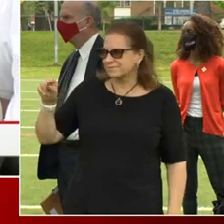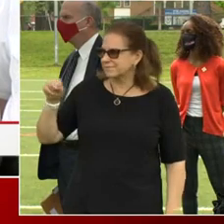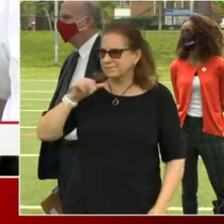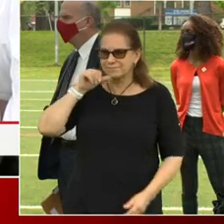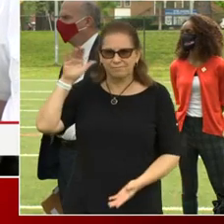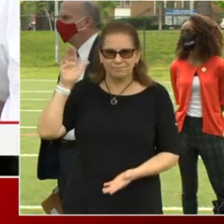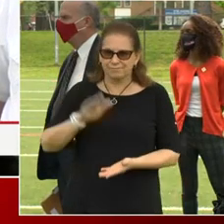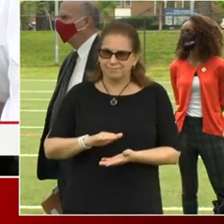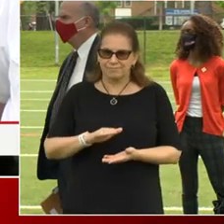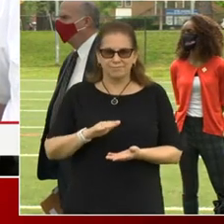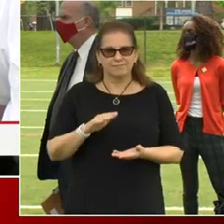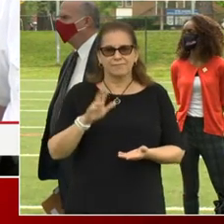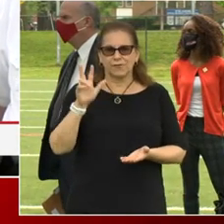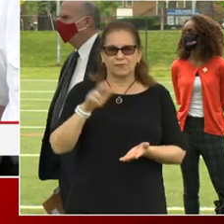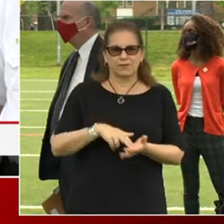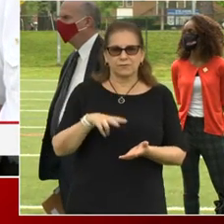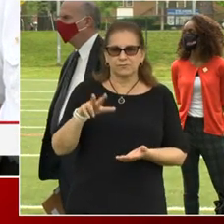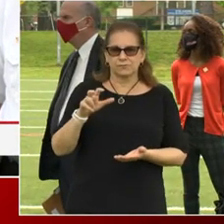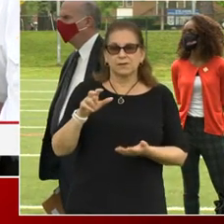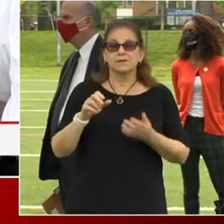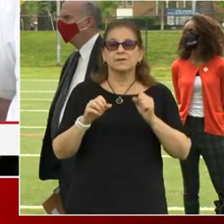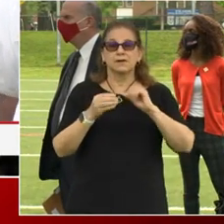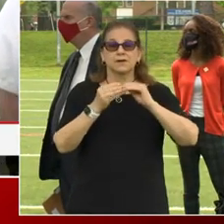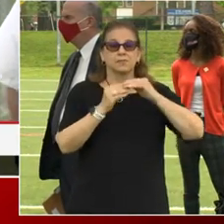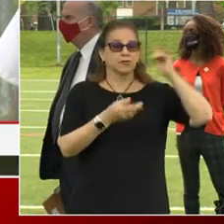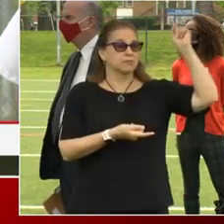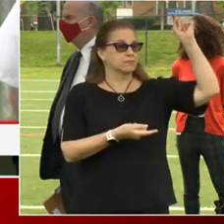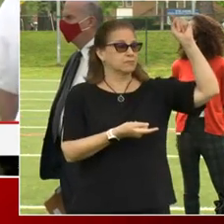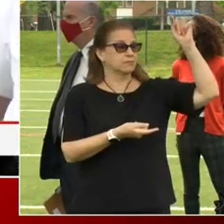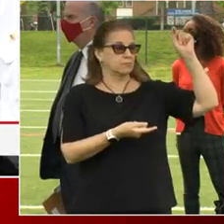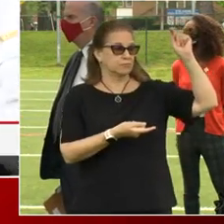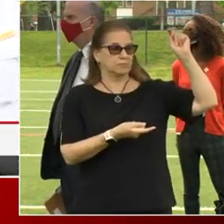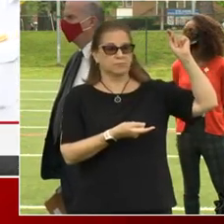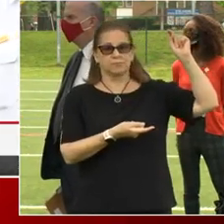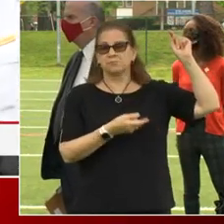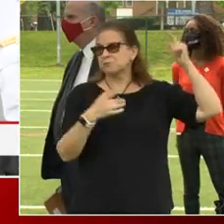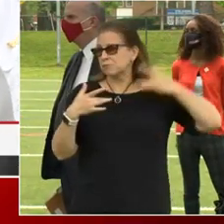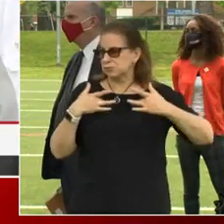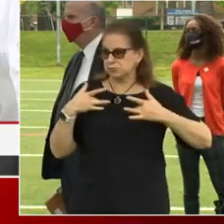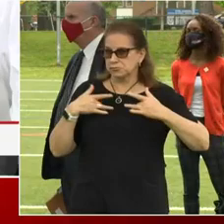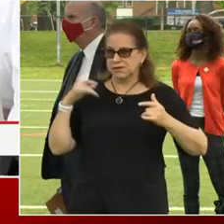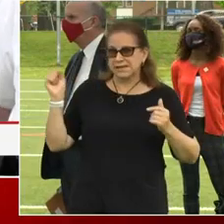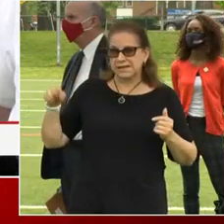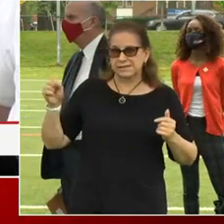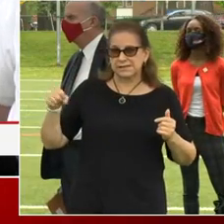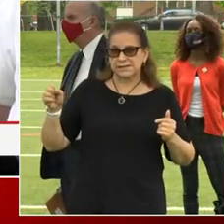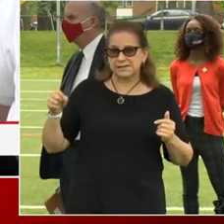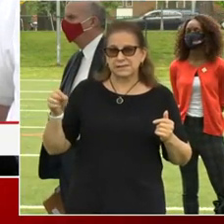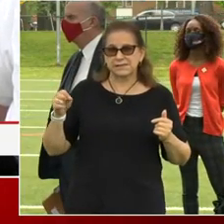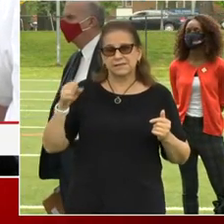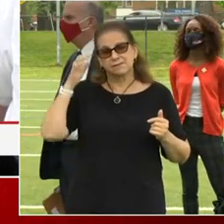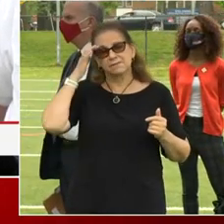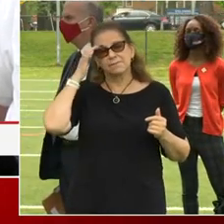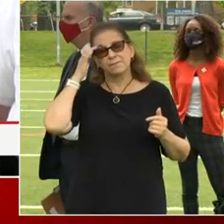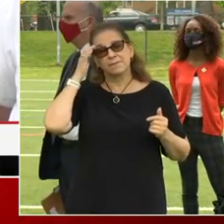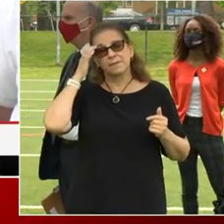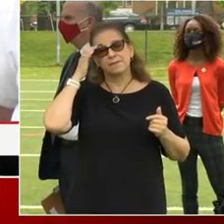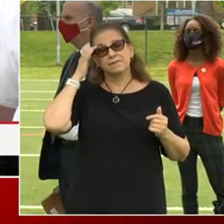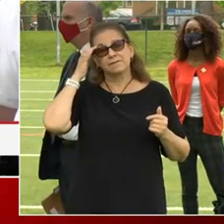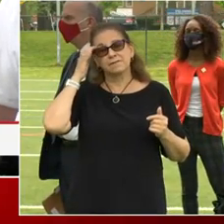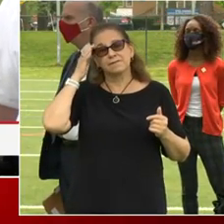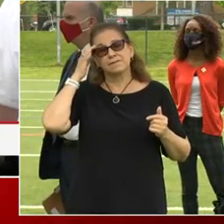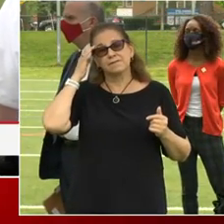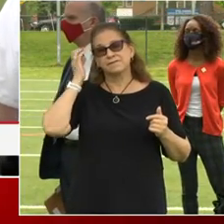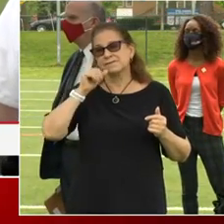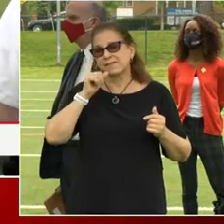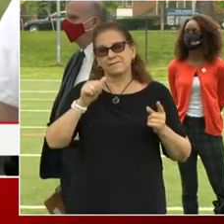3,300, but the numbers are reduced, and it is a concern. We've been talking about a shrinking workforce for some time now. This is not the first time